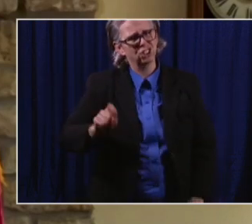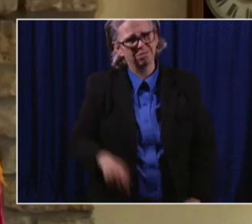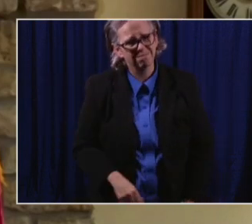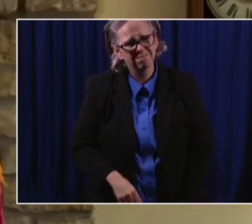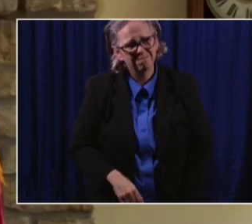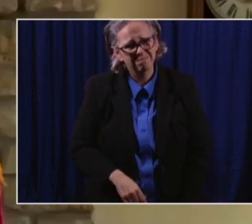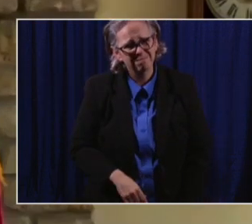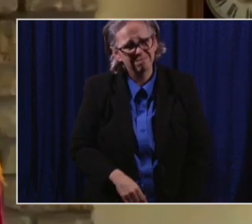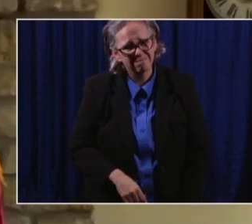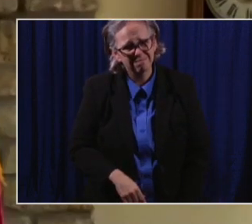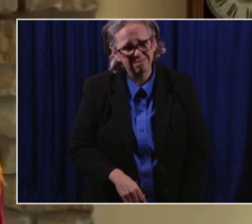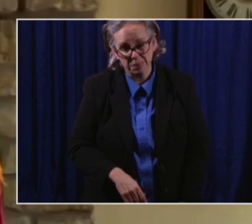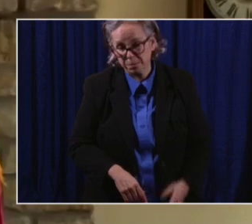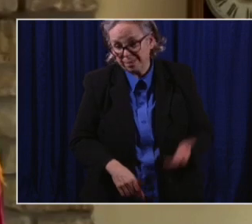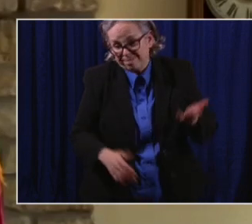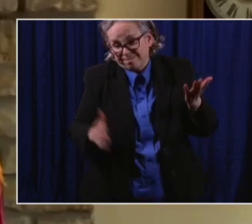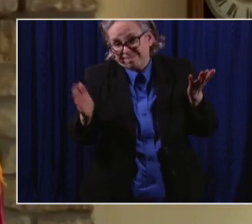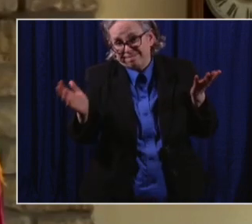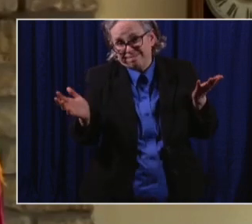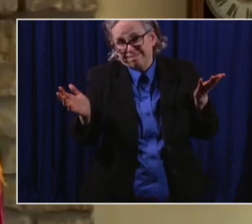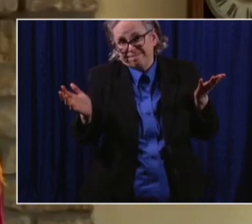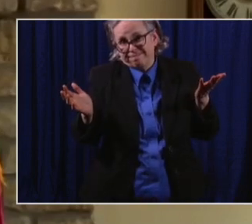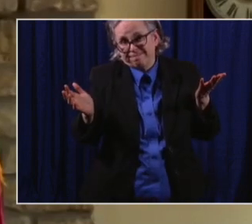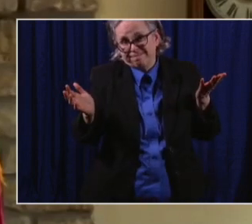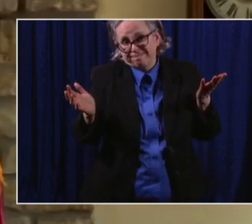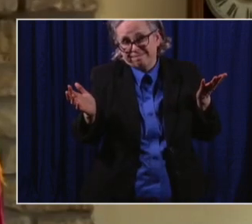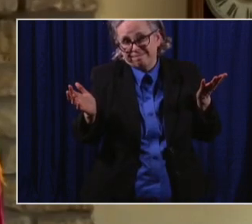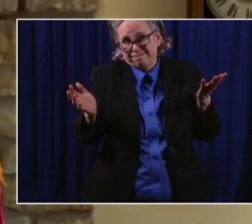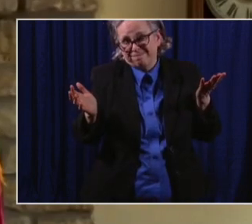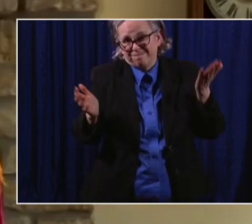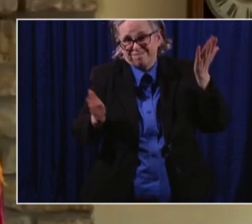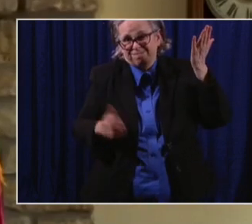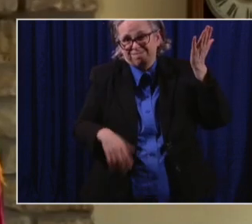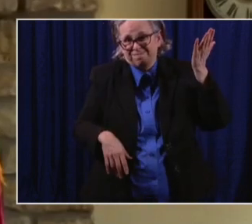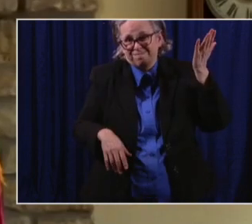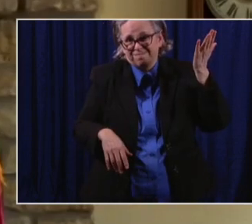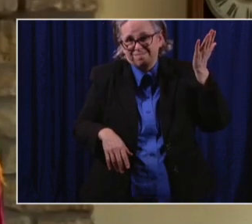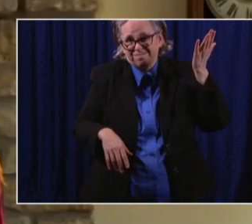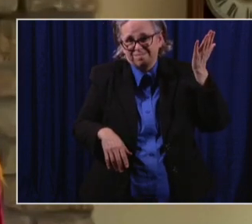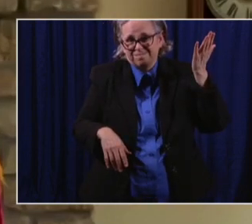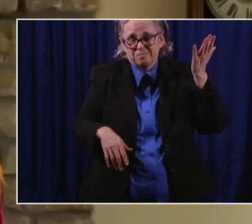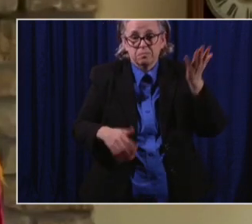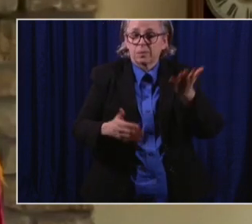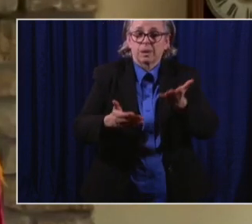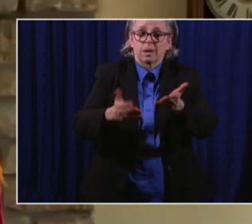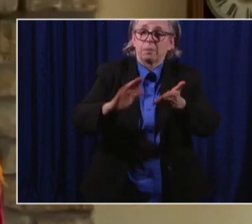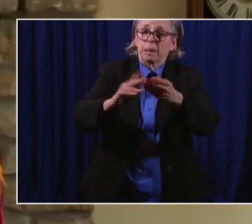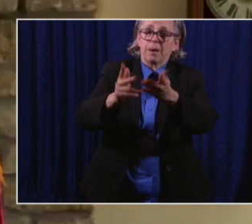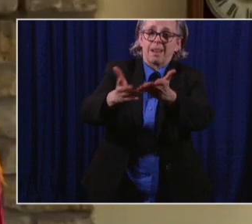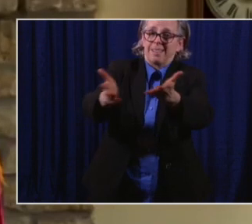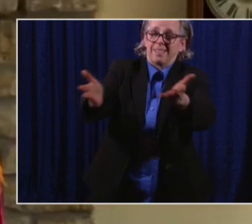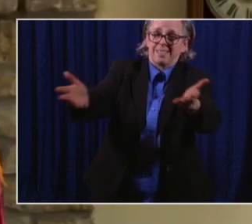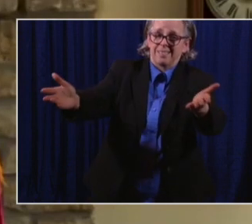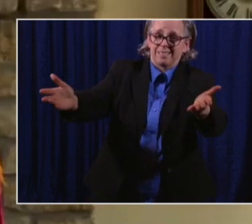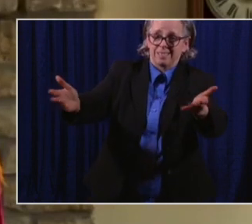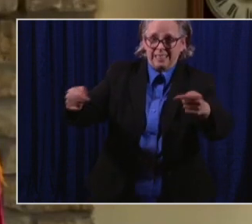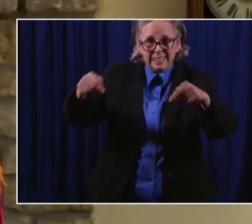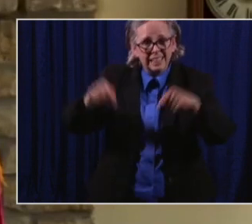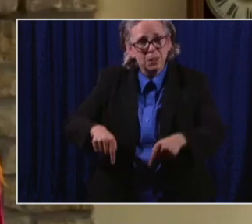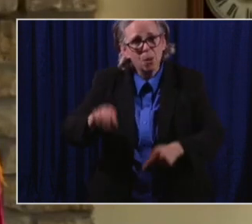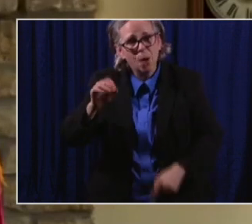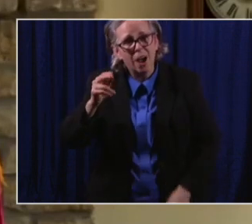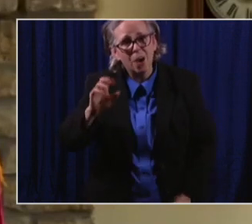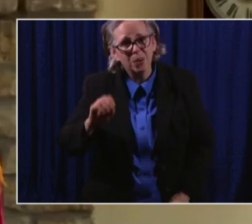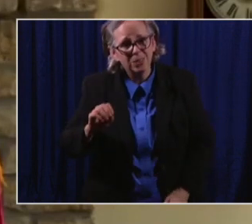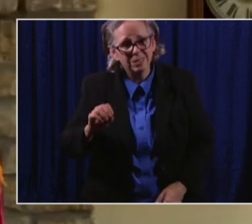distill down for the people, 11.7 million people I represent in Ohio, is what can we take